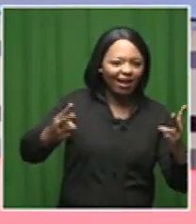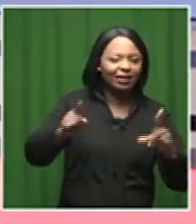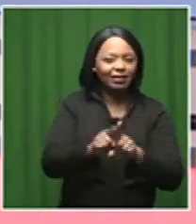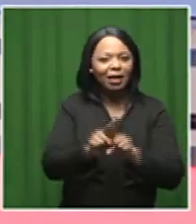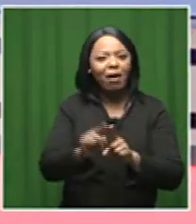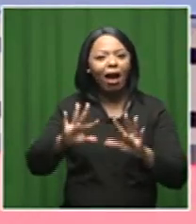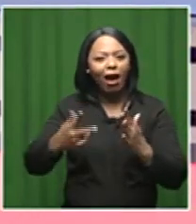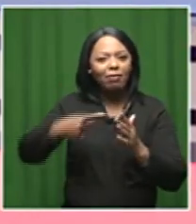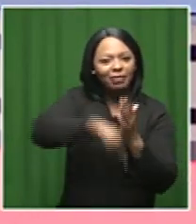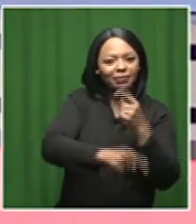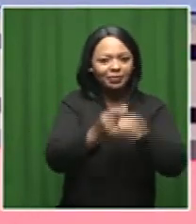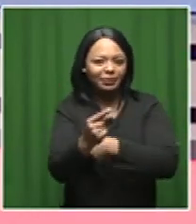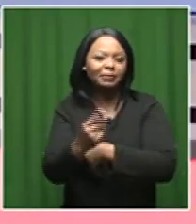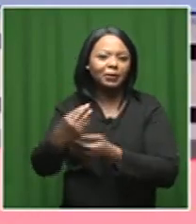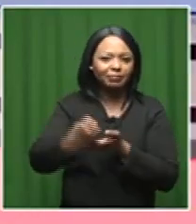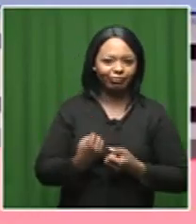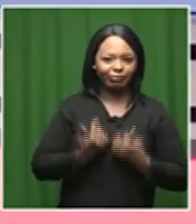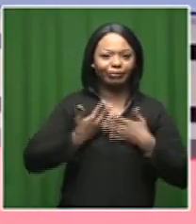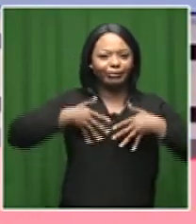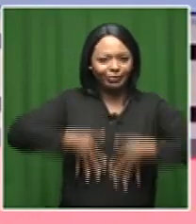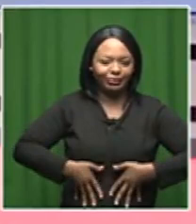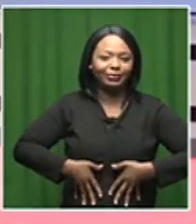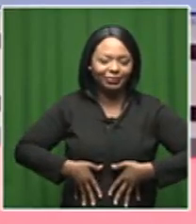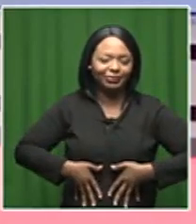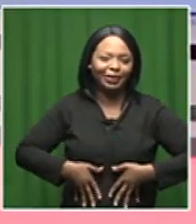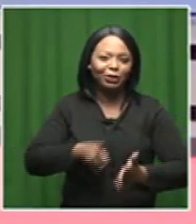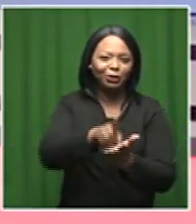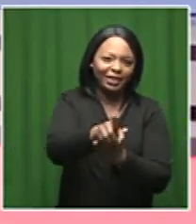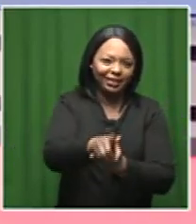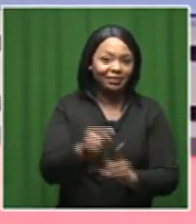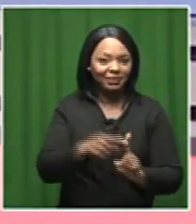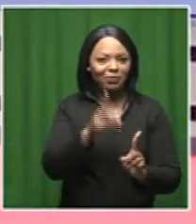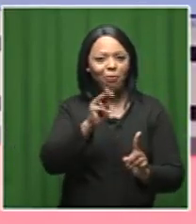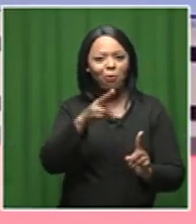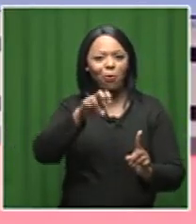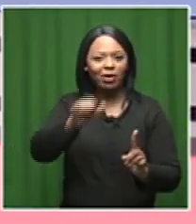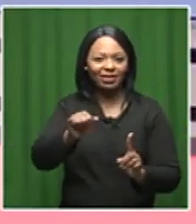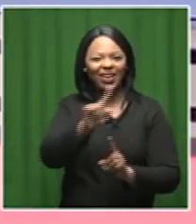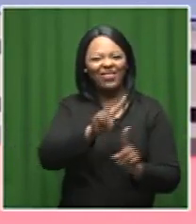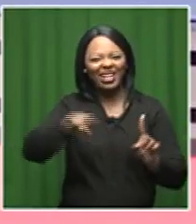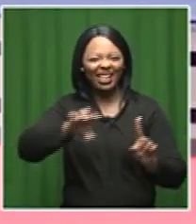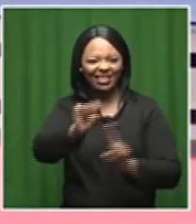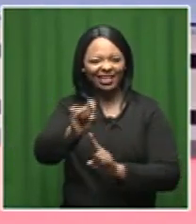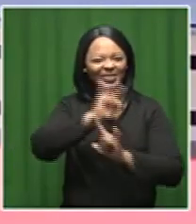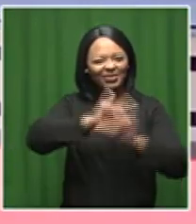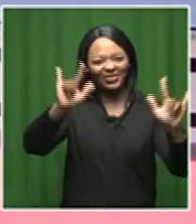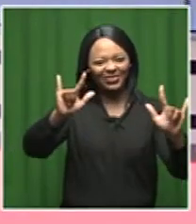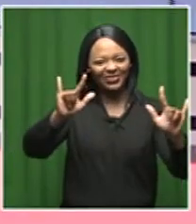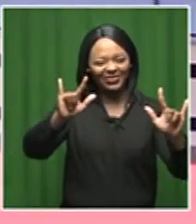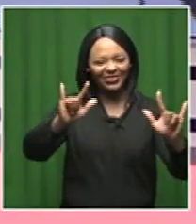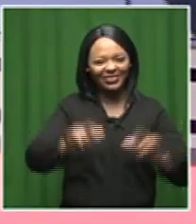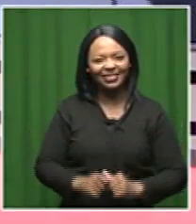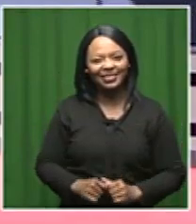marrow bone marrow donation that goes with it. I'm Dr. Musamtomene. This is Vital Signs. I'll see you again soon.